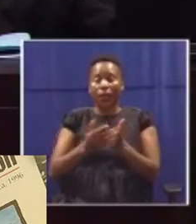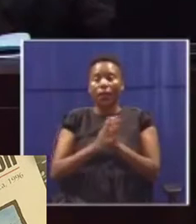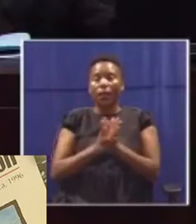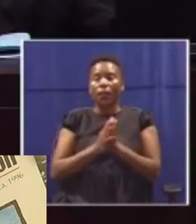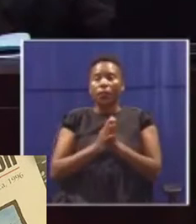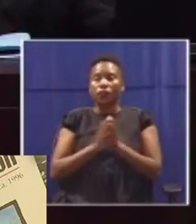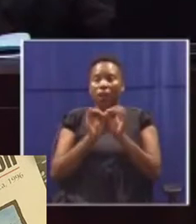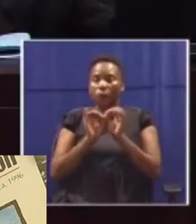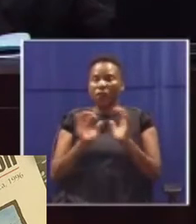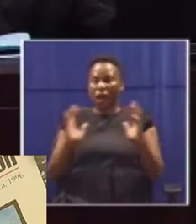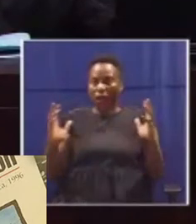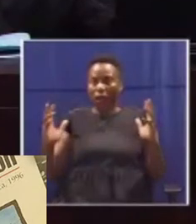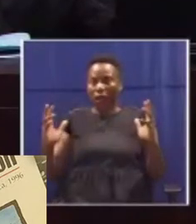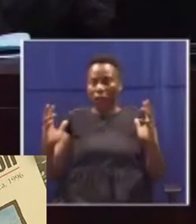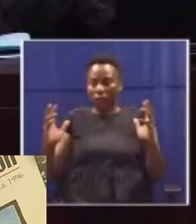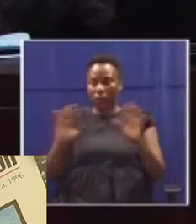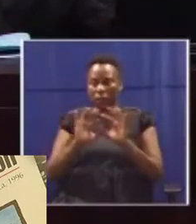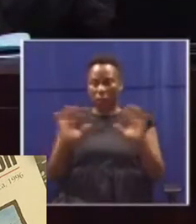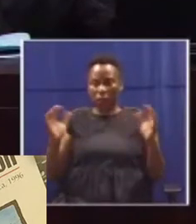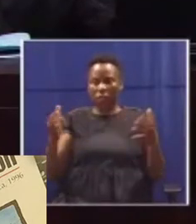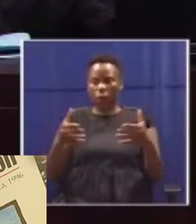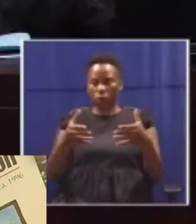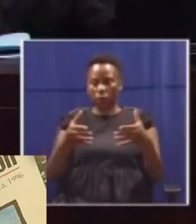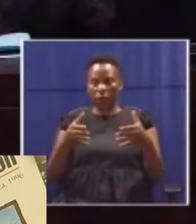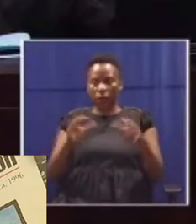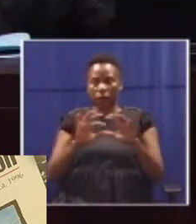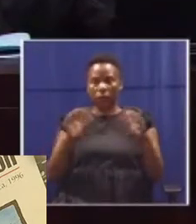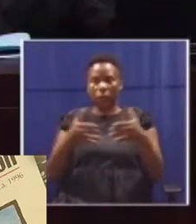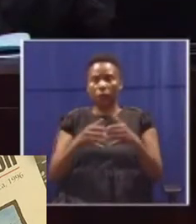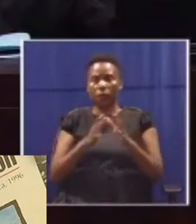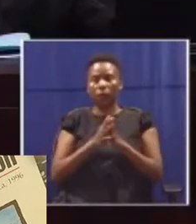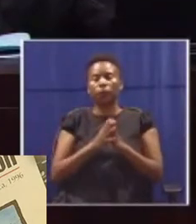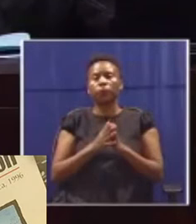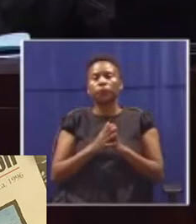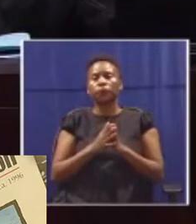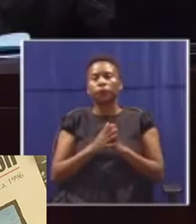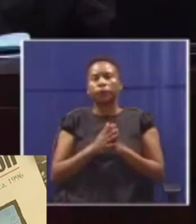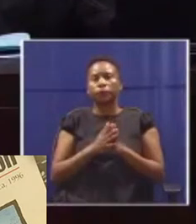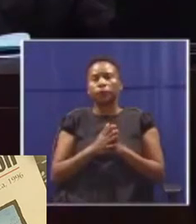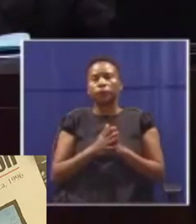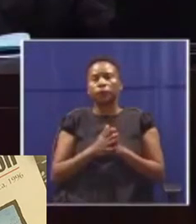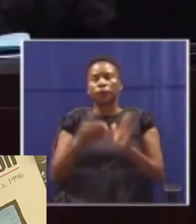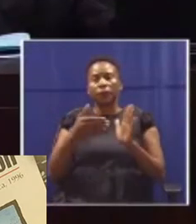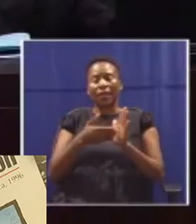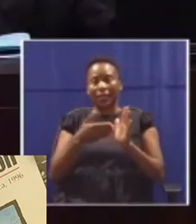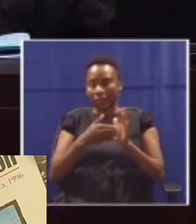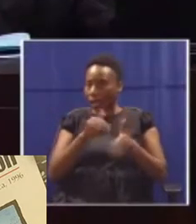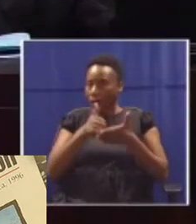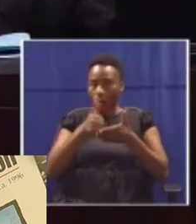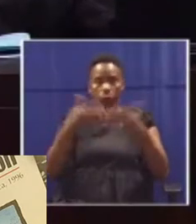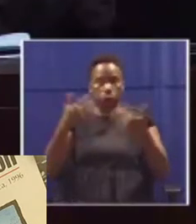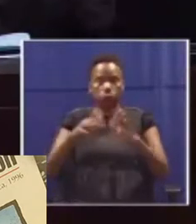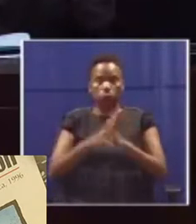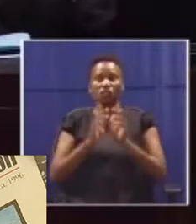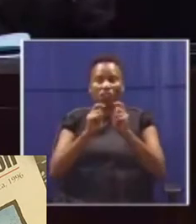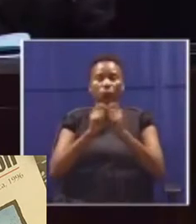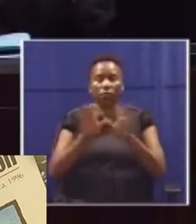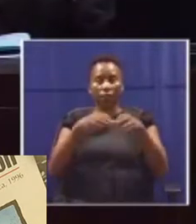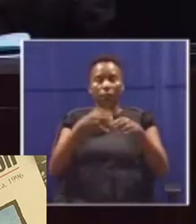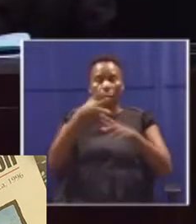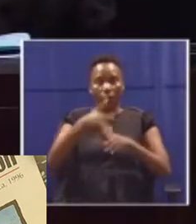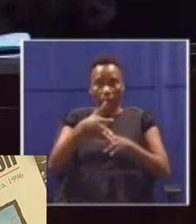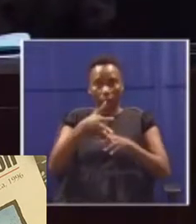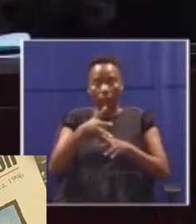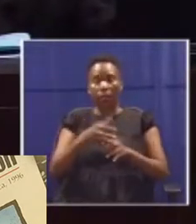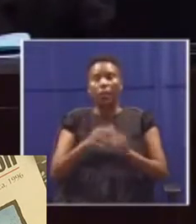Bill. The bill is critical for stakeholders in the transport sector. The transport sector